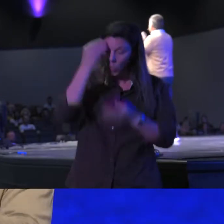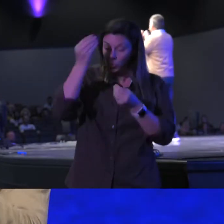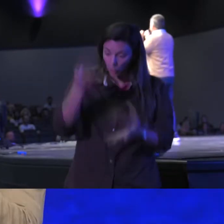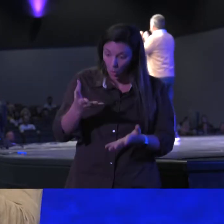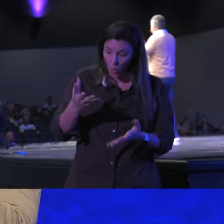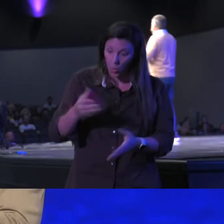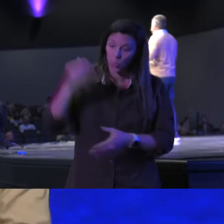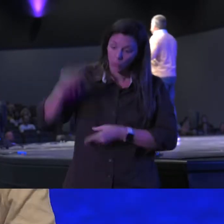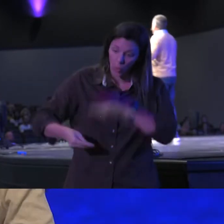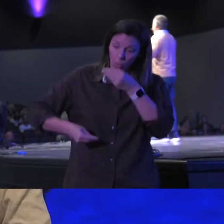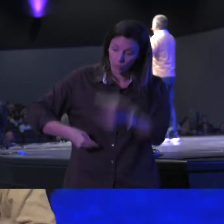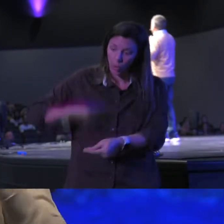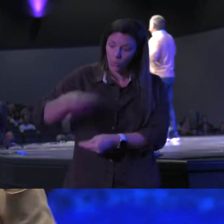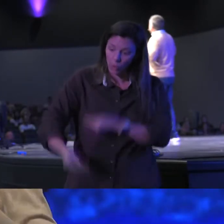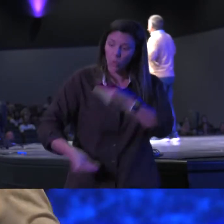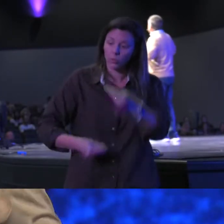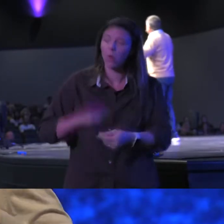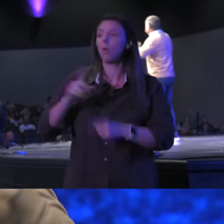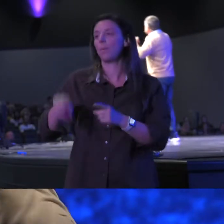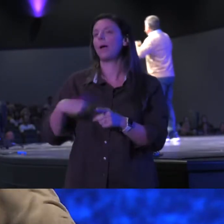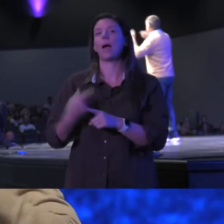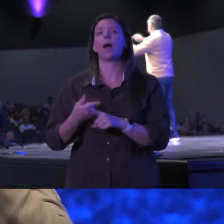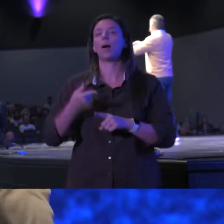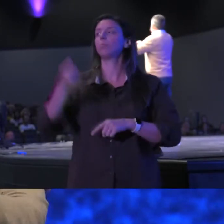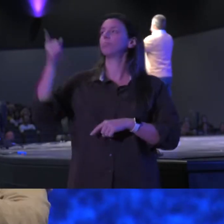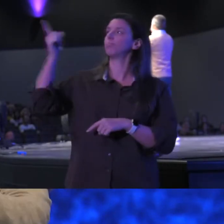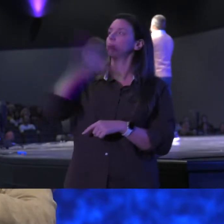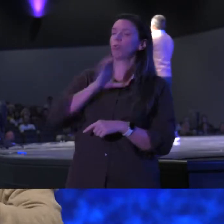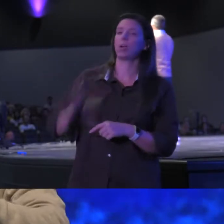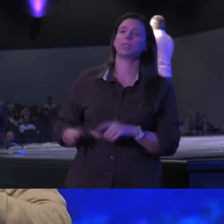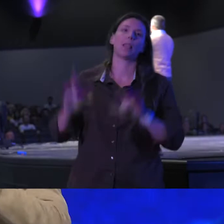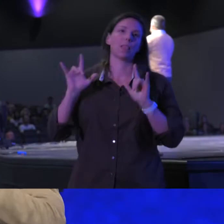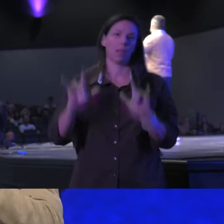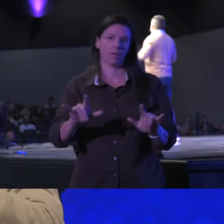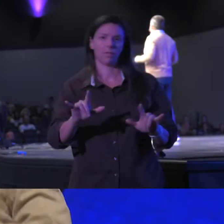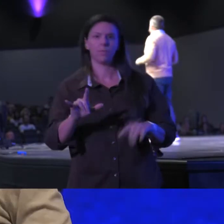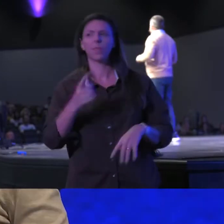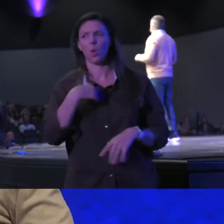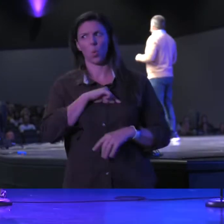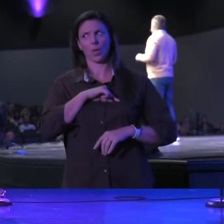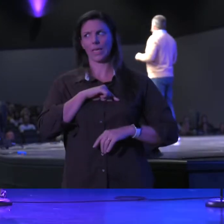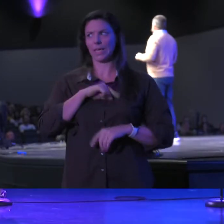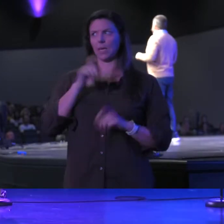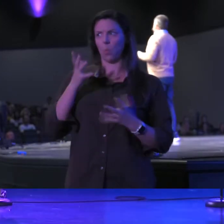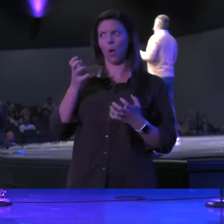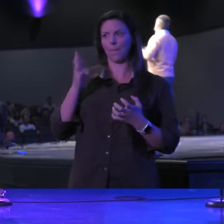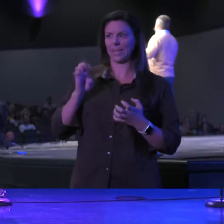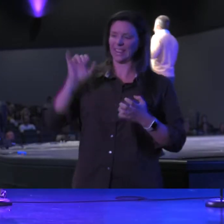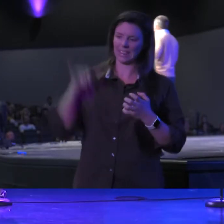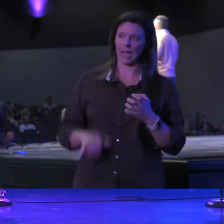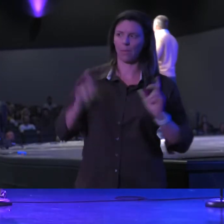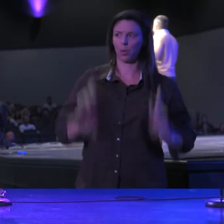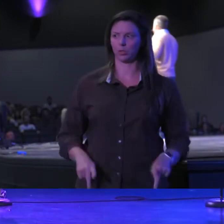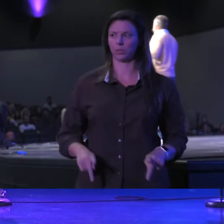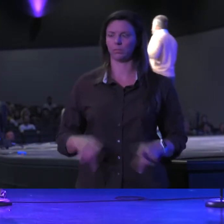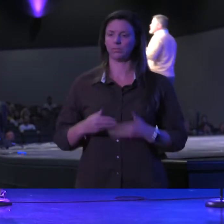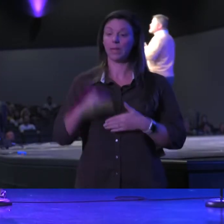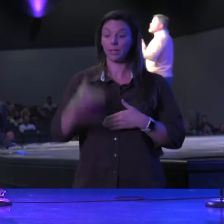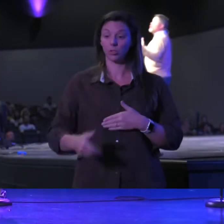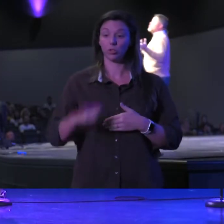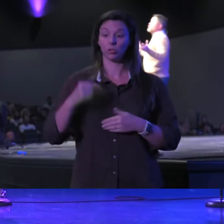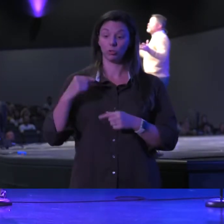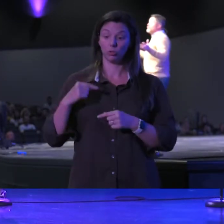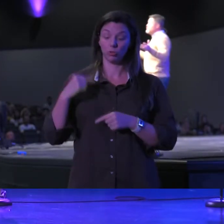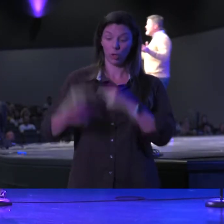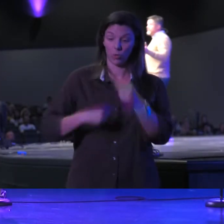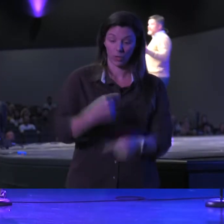the love of Christ. We want to be that person in the next generation. And of course, we